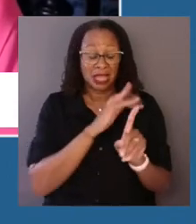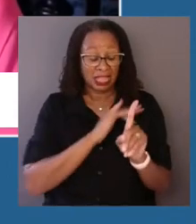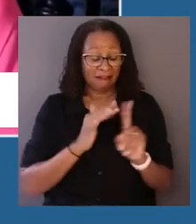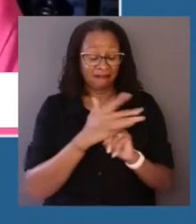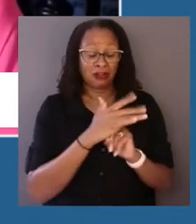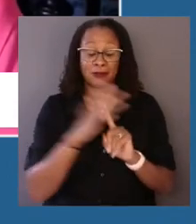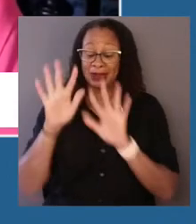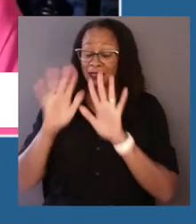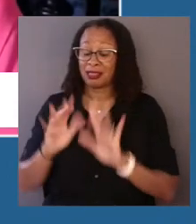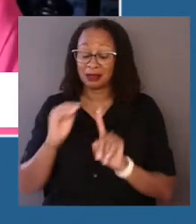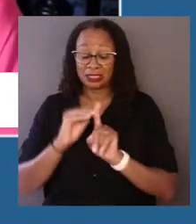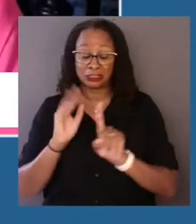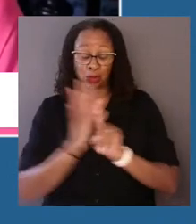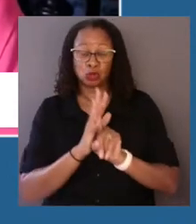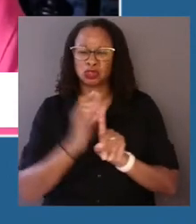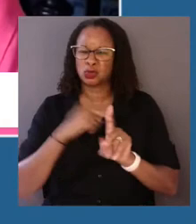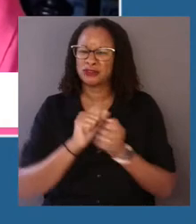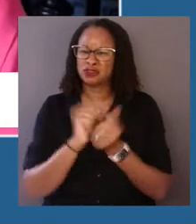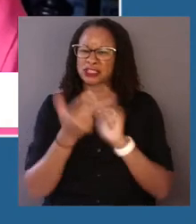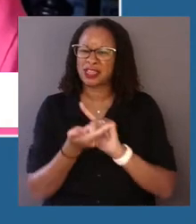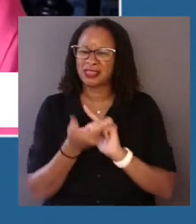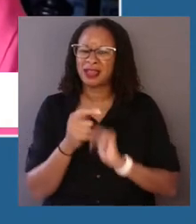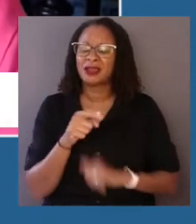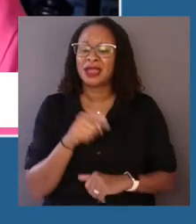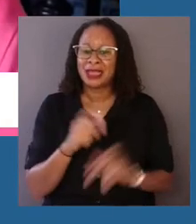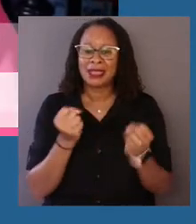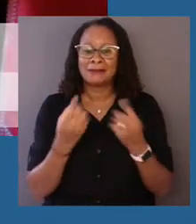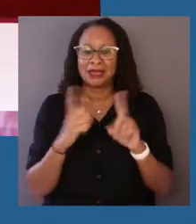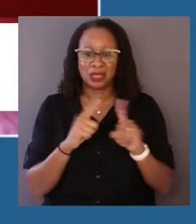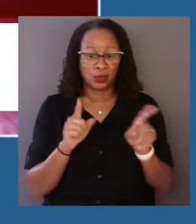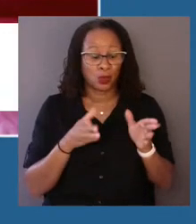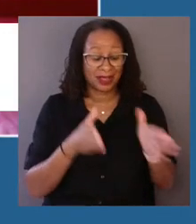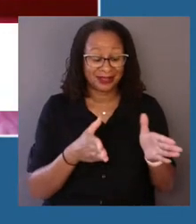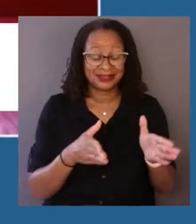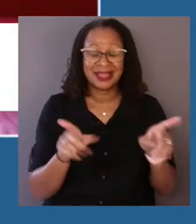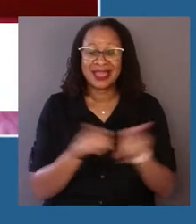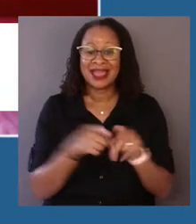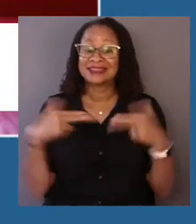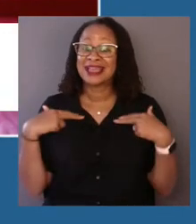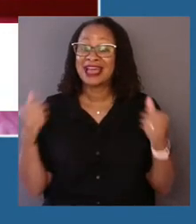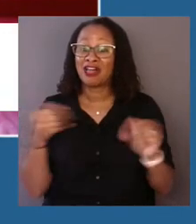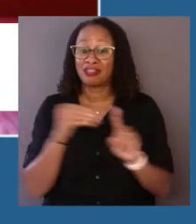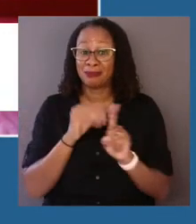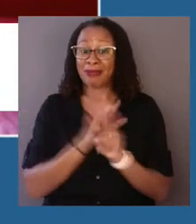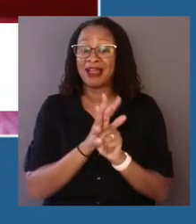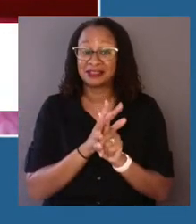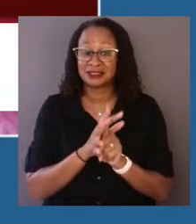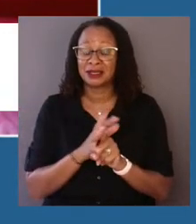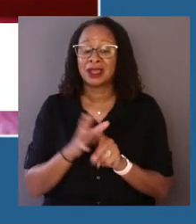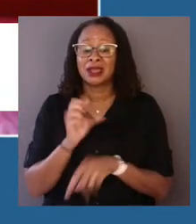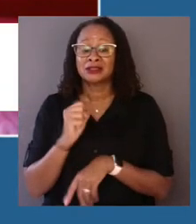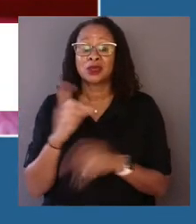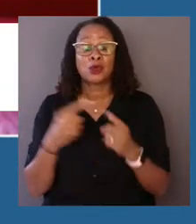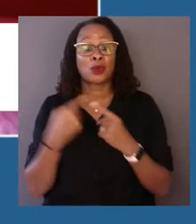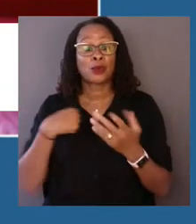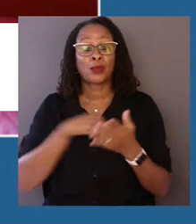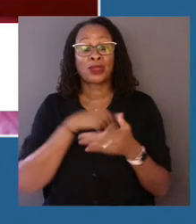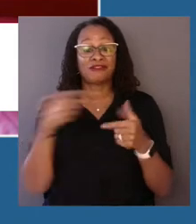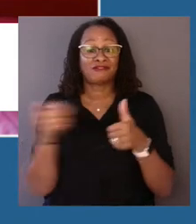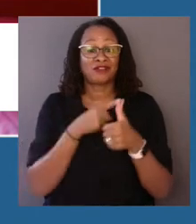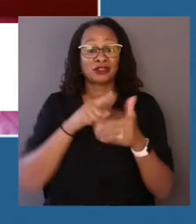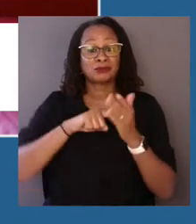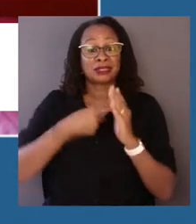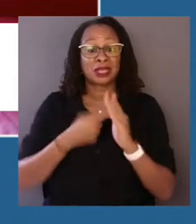exposures in many respects as health impacts. And so when we first began working on